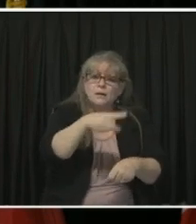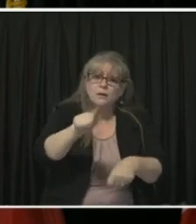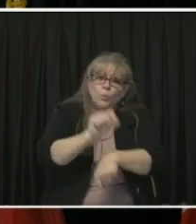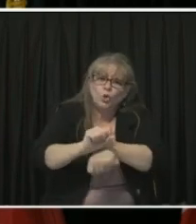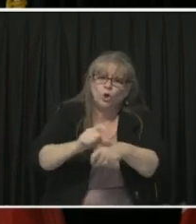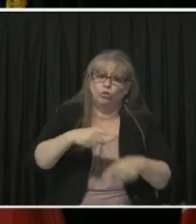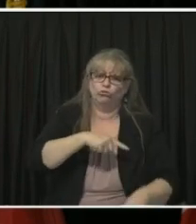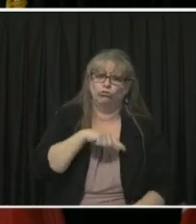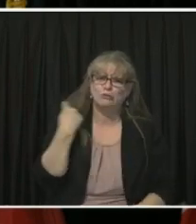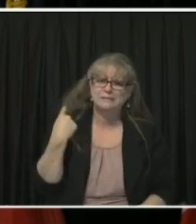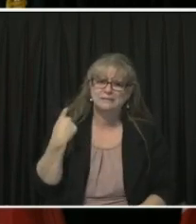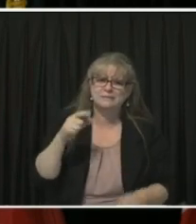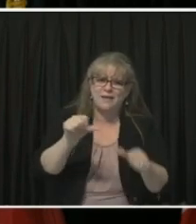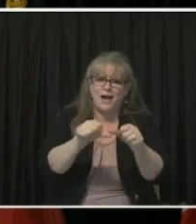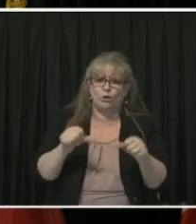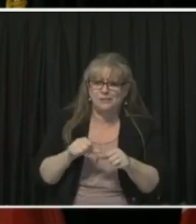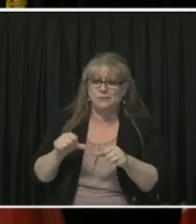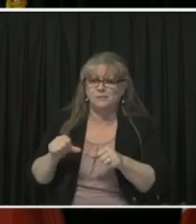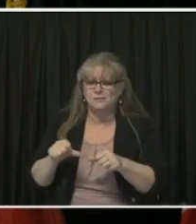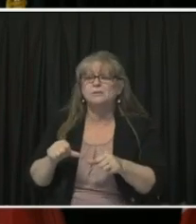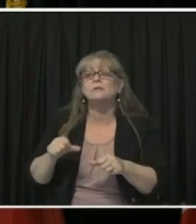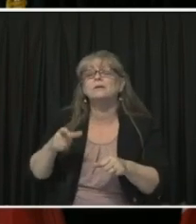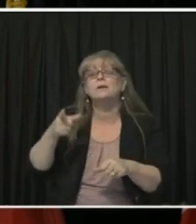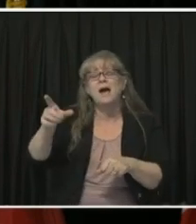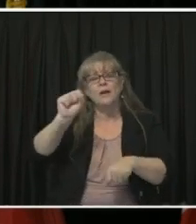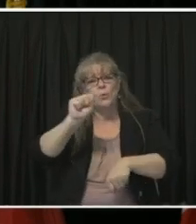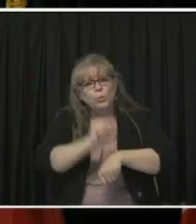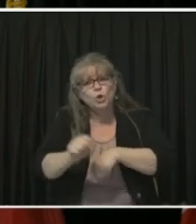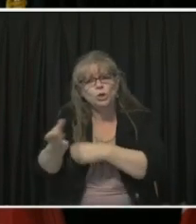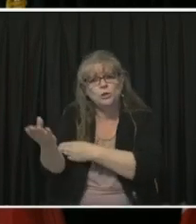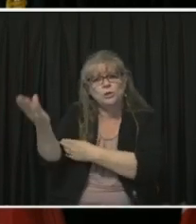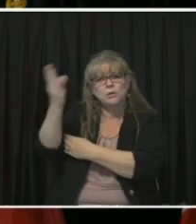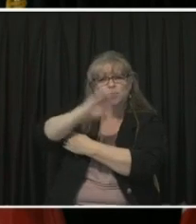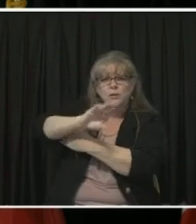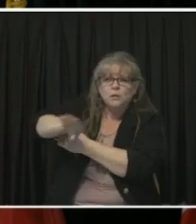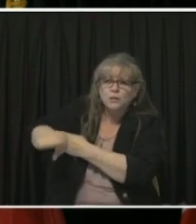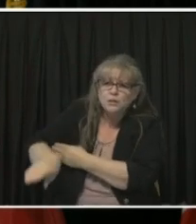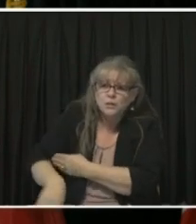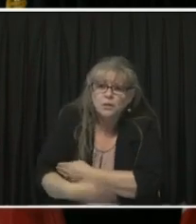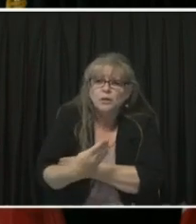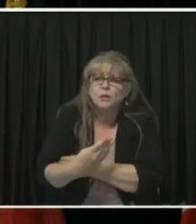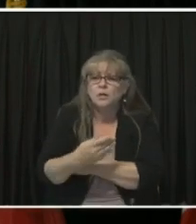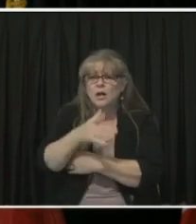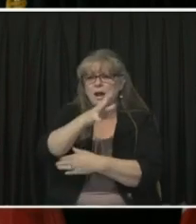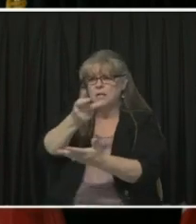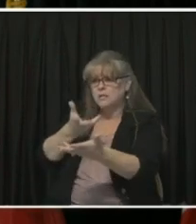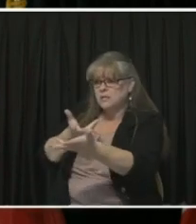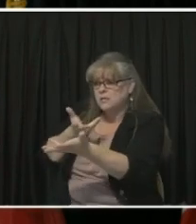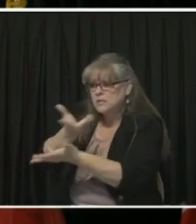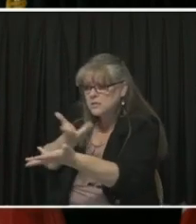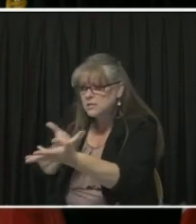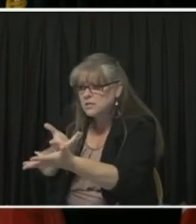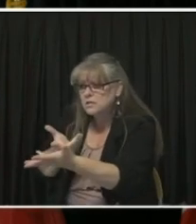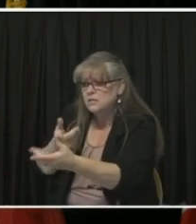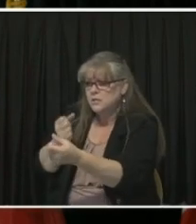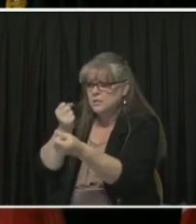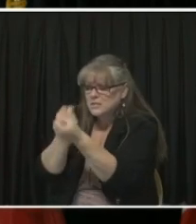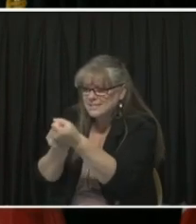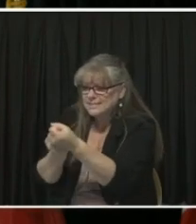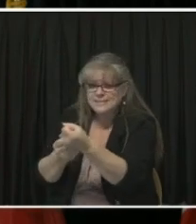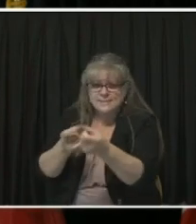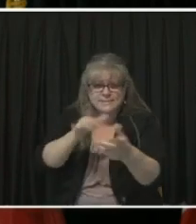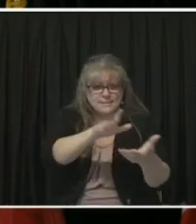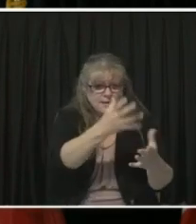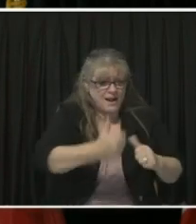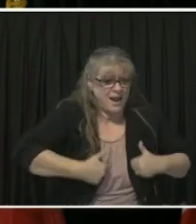just engaged in very stressful life and death battles, but they really are putting themselves at risk. Many nurses and